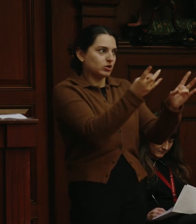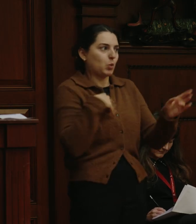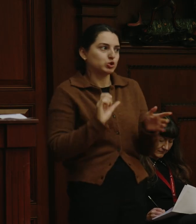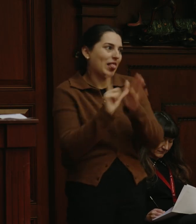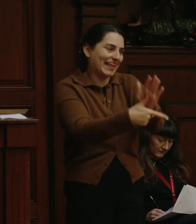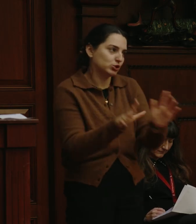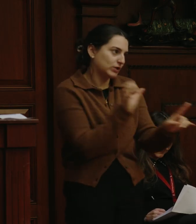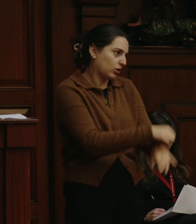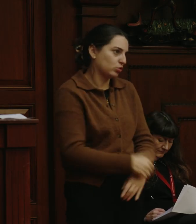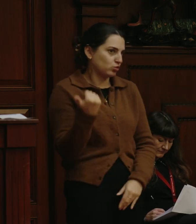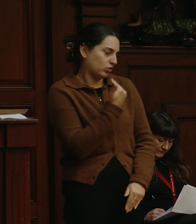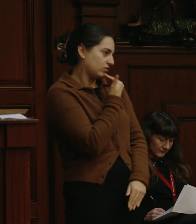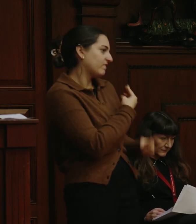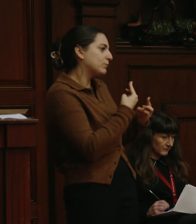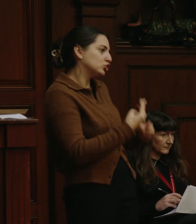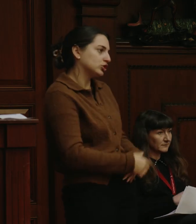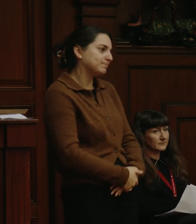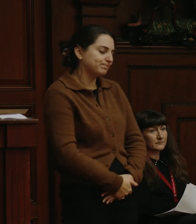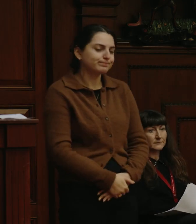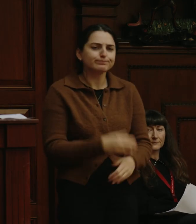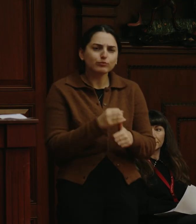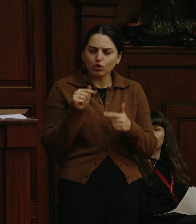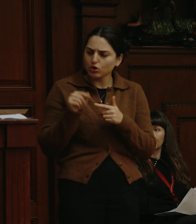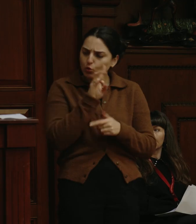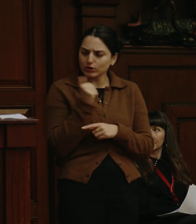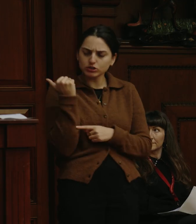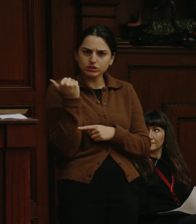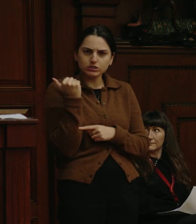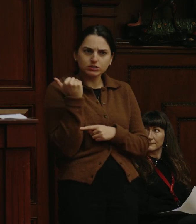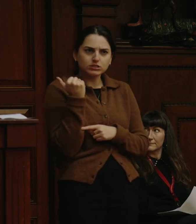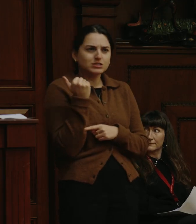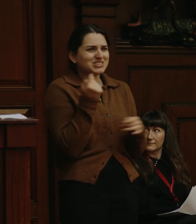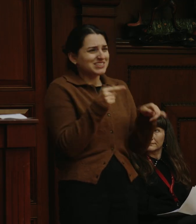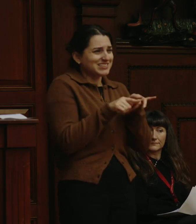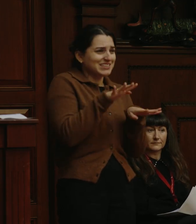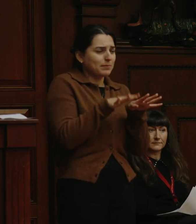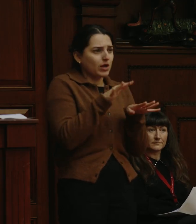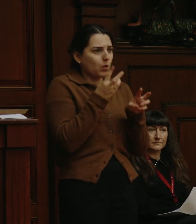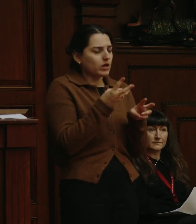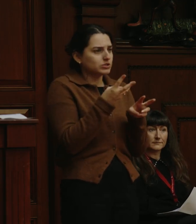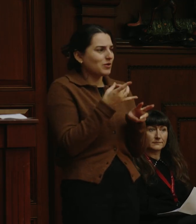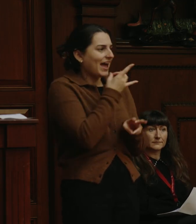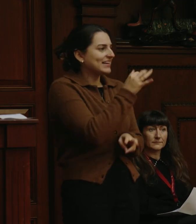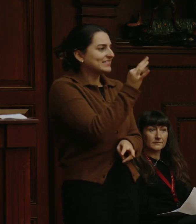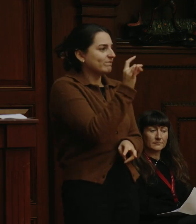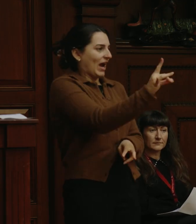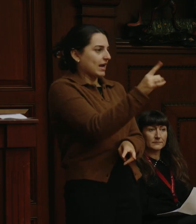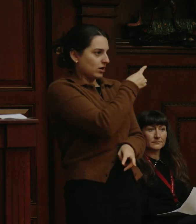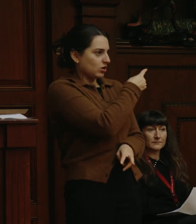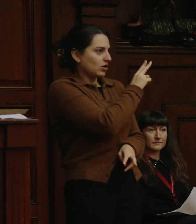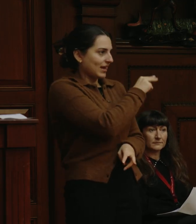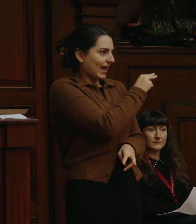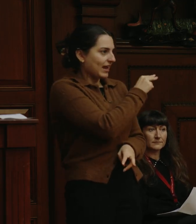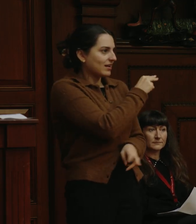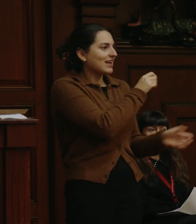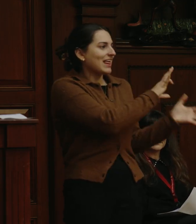Yeah. Excellent, thank you very much. And there's another question, and I might kind of coincide this with actually asking Frank to maybe open the floor to some